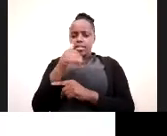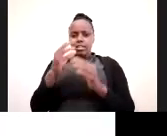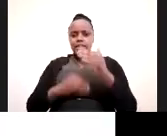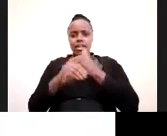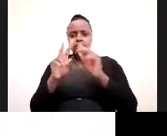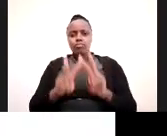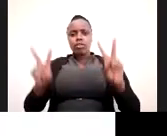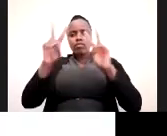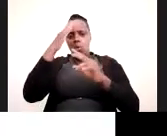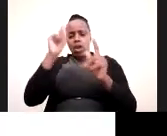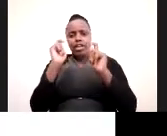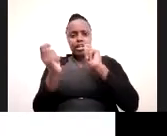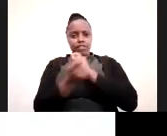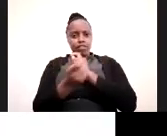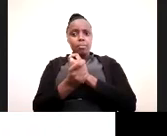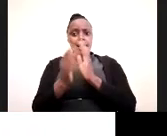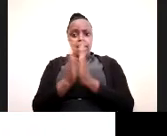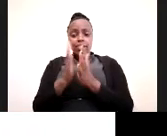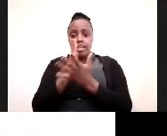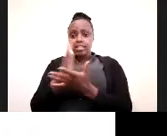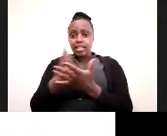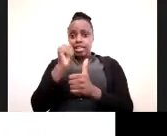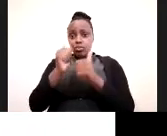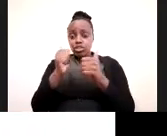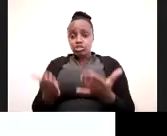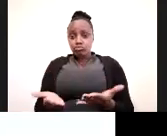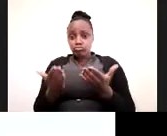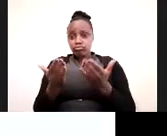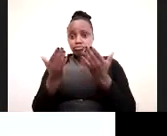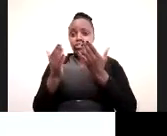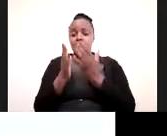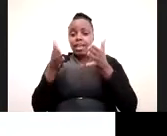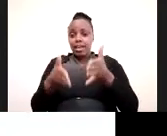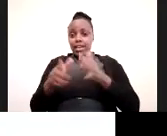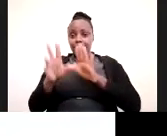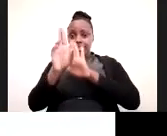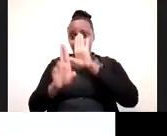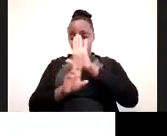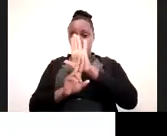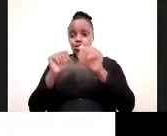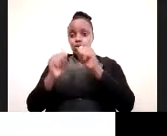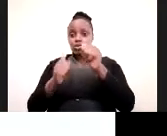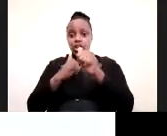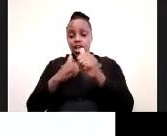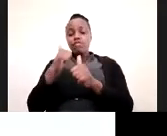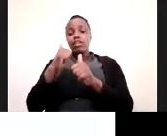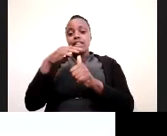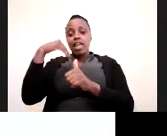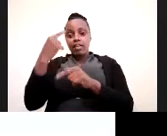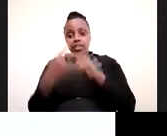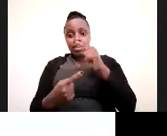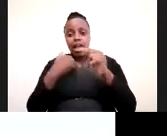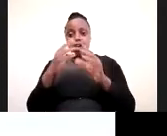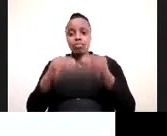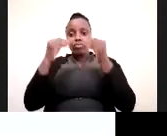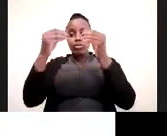reform? Because the sector is growing. In the current regulation, which will be valid until the end of the year, there were provisions that were